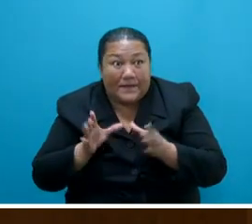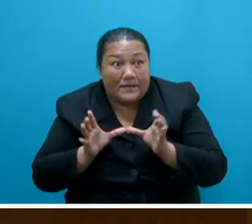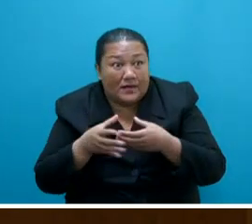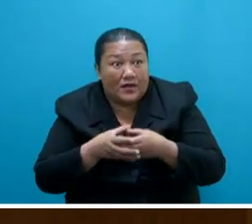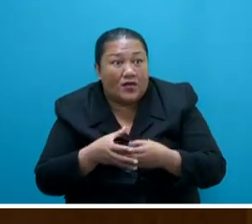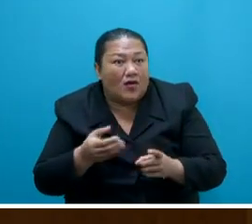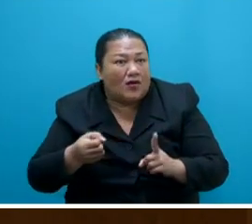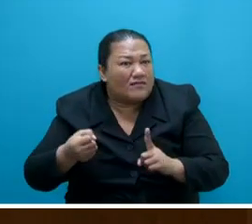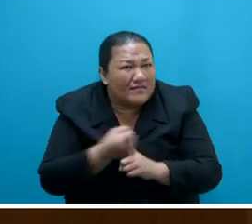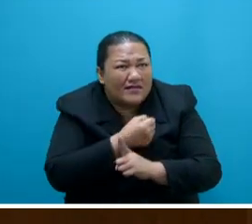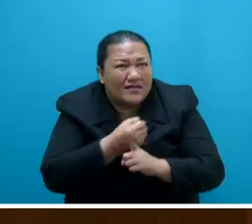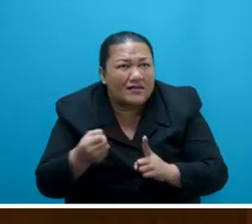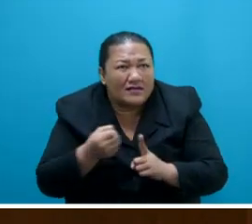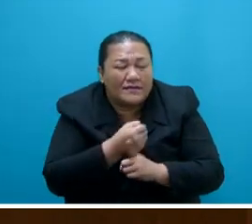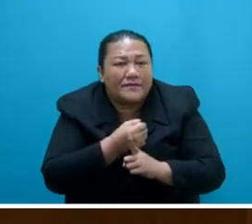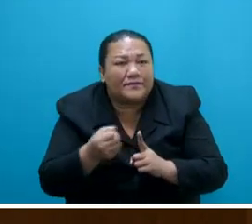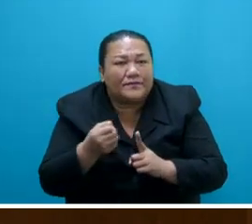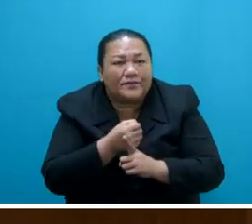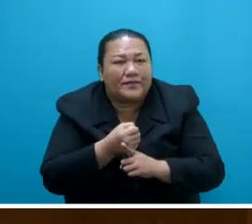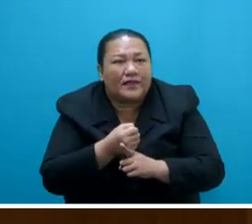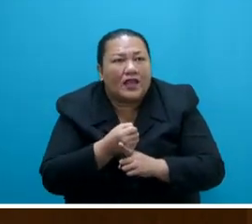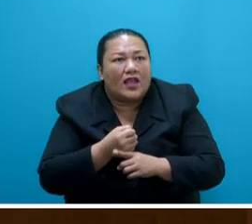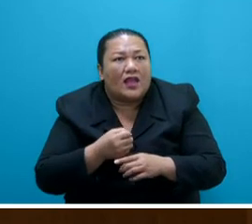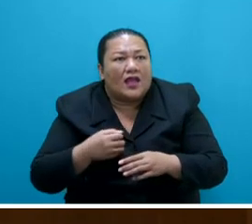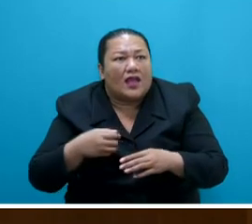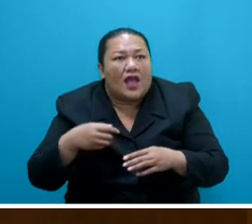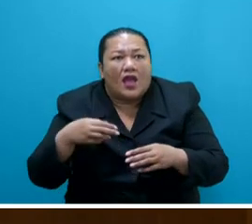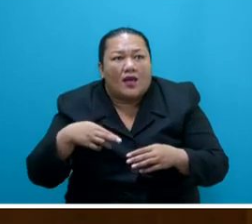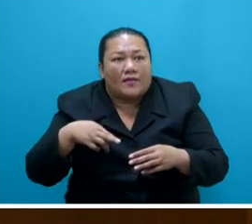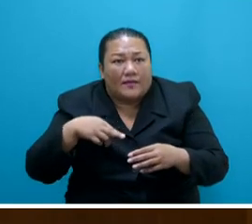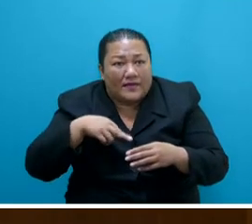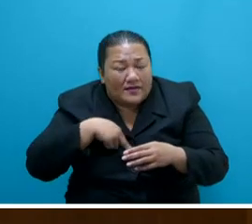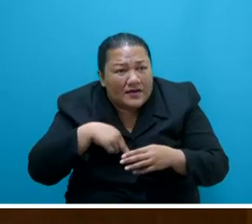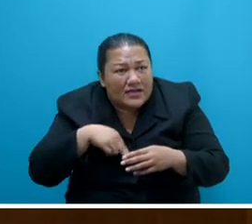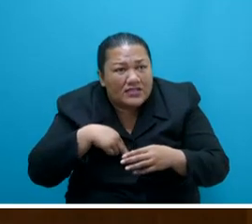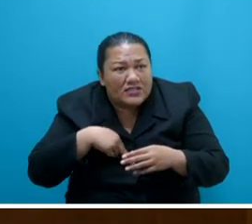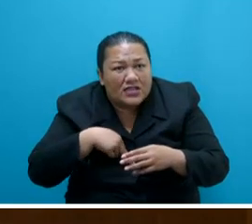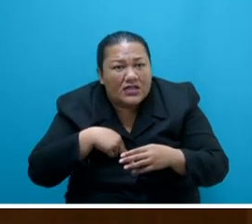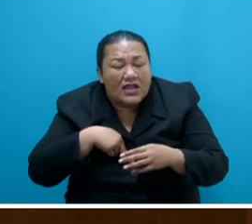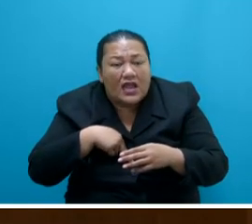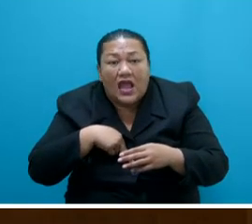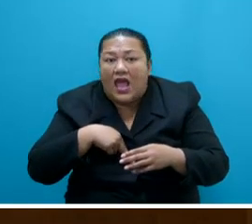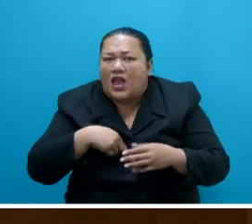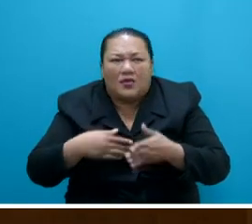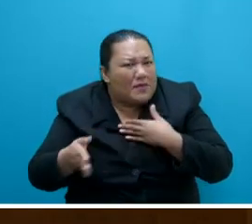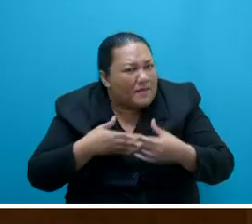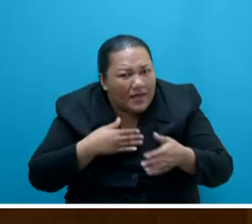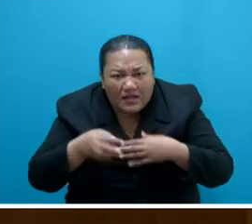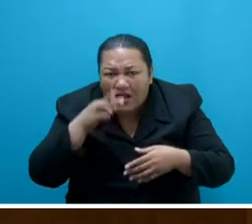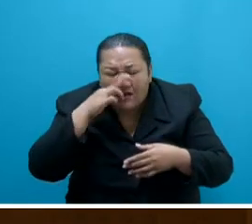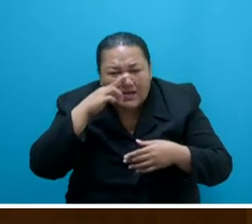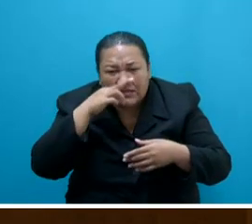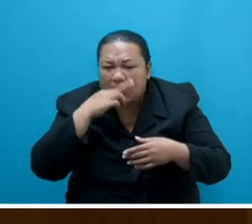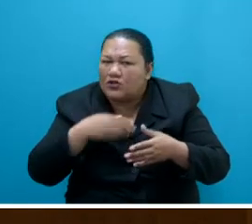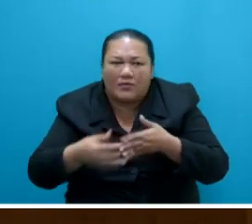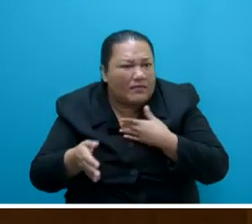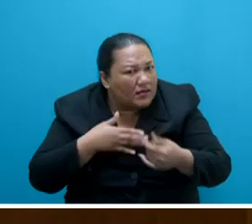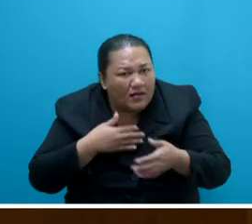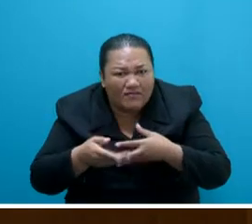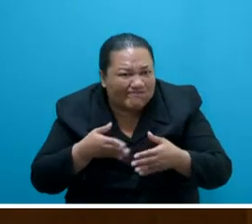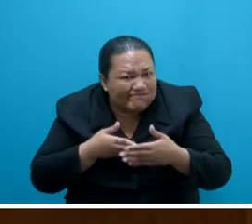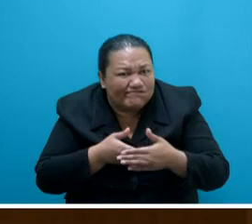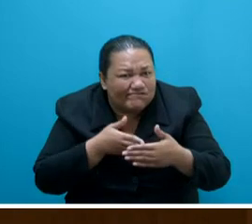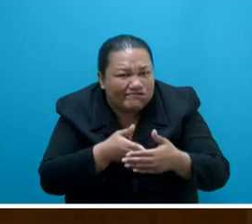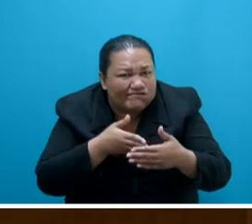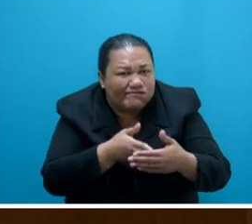endorses religious fundamentalism, and who shuns their duties to serve in this chamber.